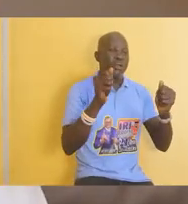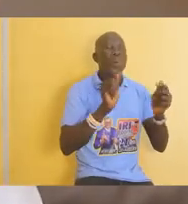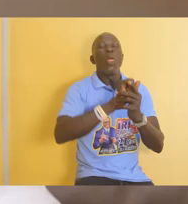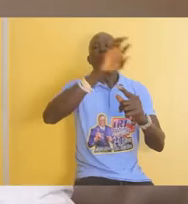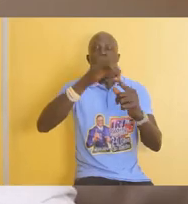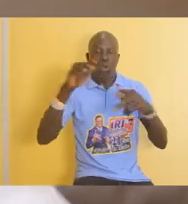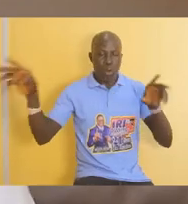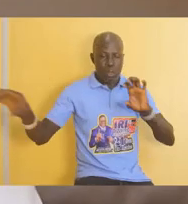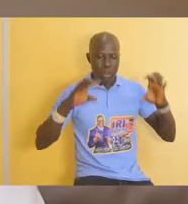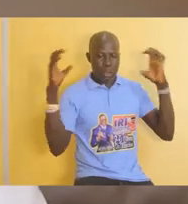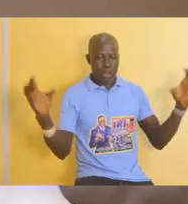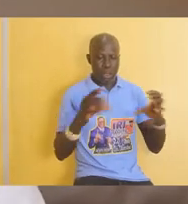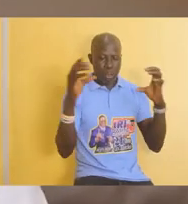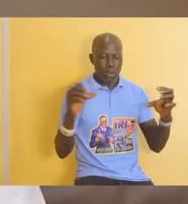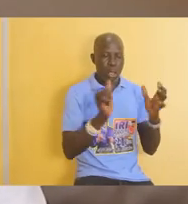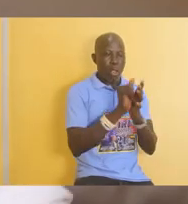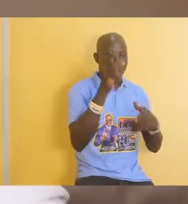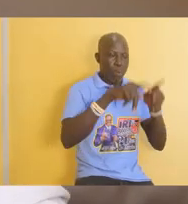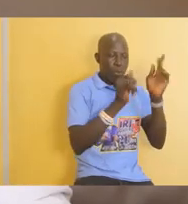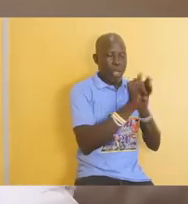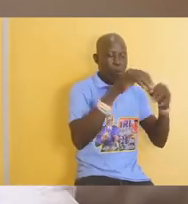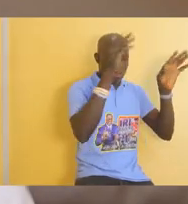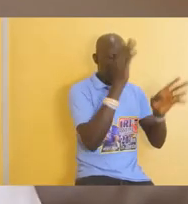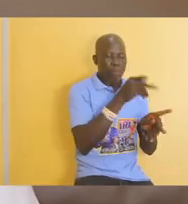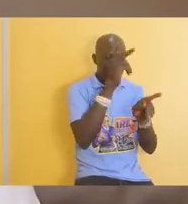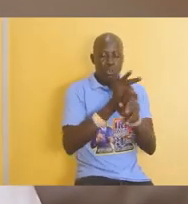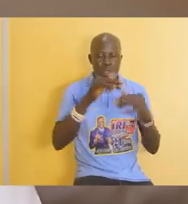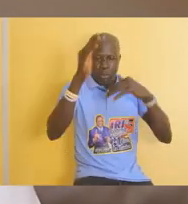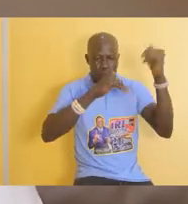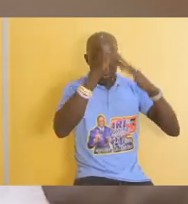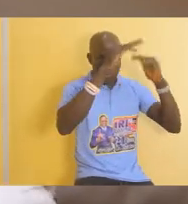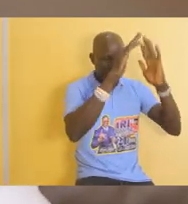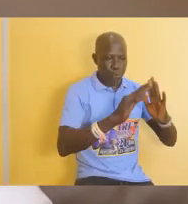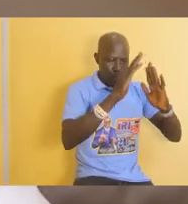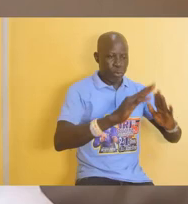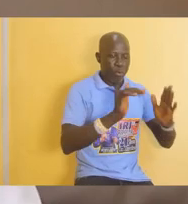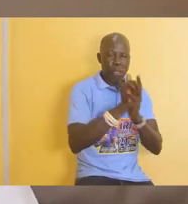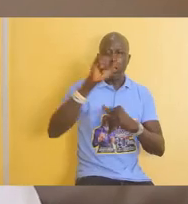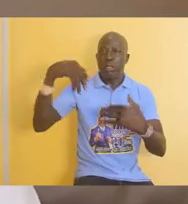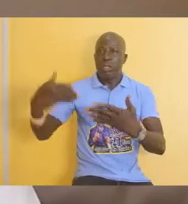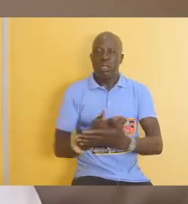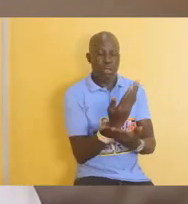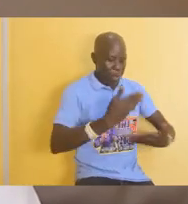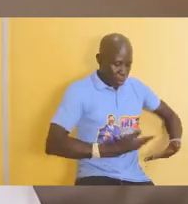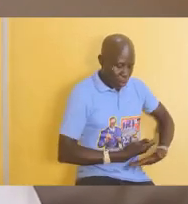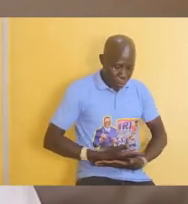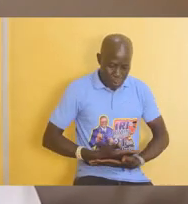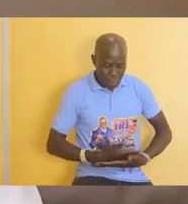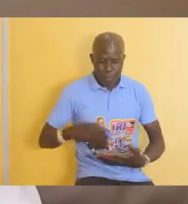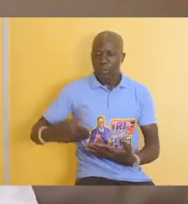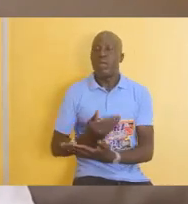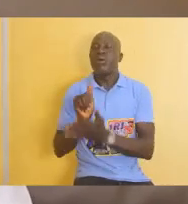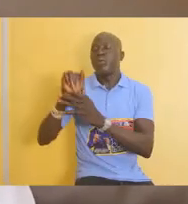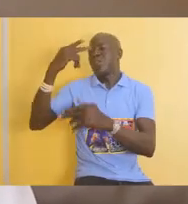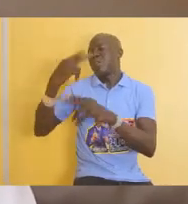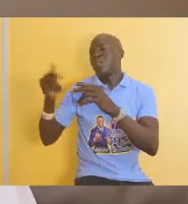anniversary. Eyin alayeye. All the celebrants. Eyin te ese ko le te se sile. As are doing as for me. Eyin te bi manu le ye. You give us that child. Ti eyin te se